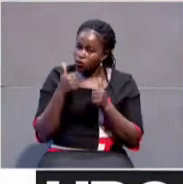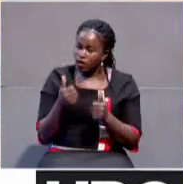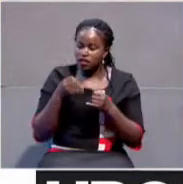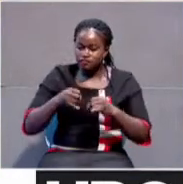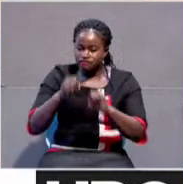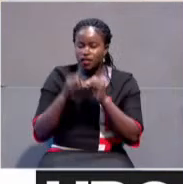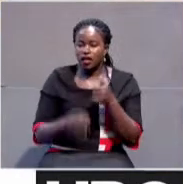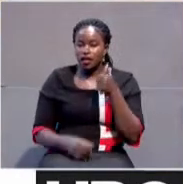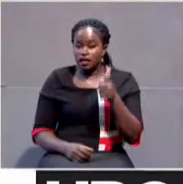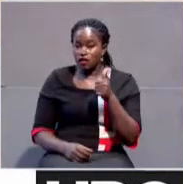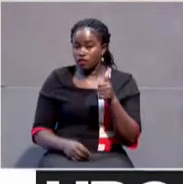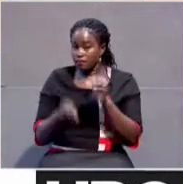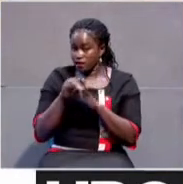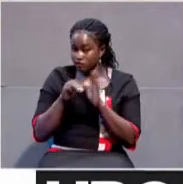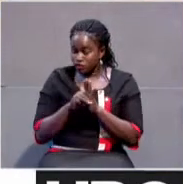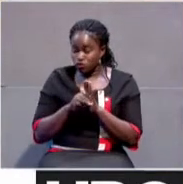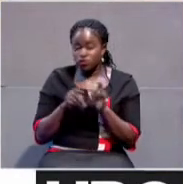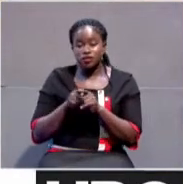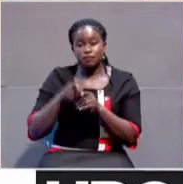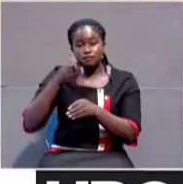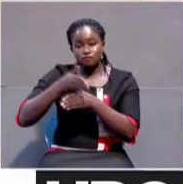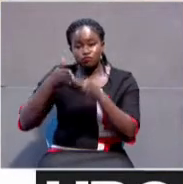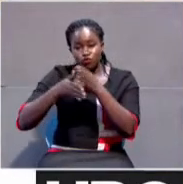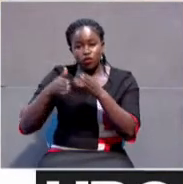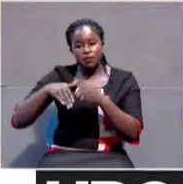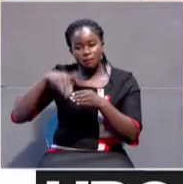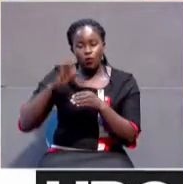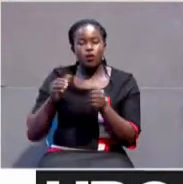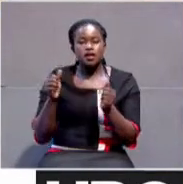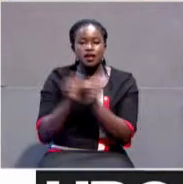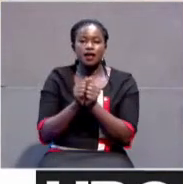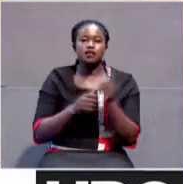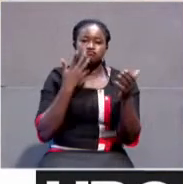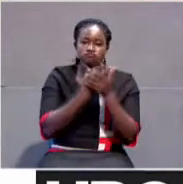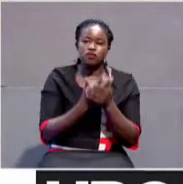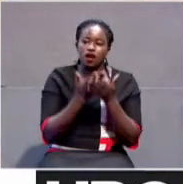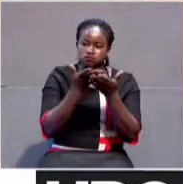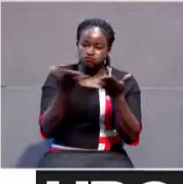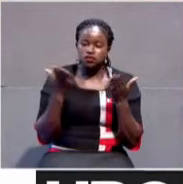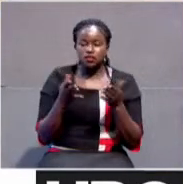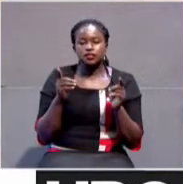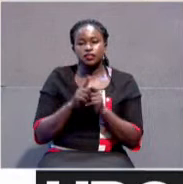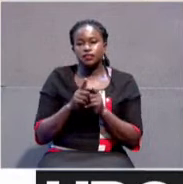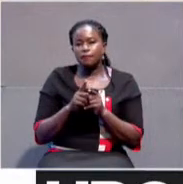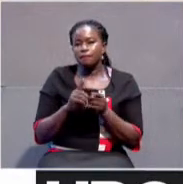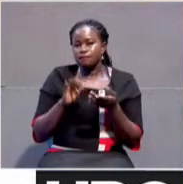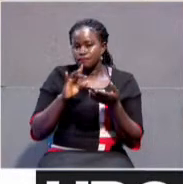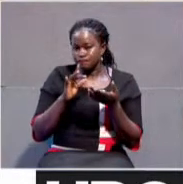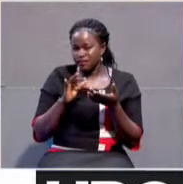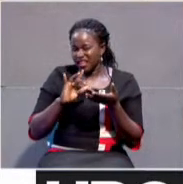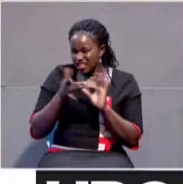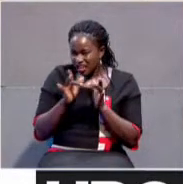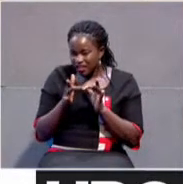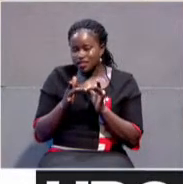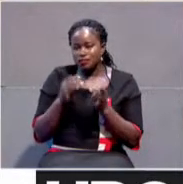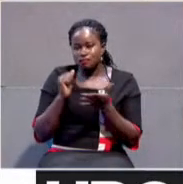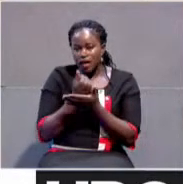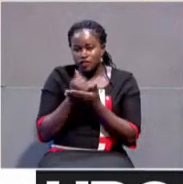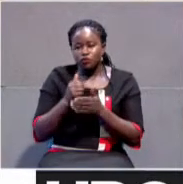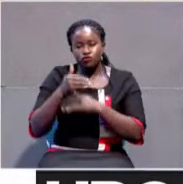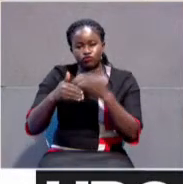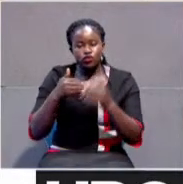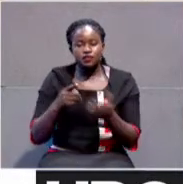NRA manifesto are construction of more 10 prisons, digitalizing the passport and visa services to